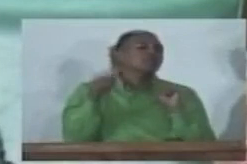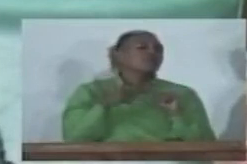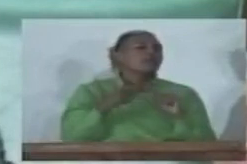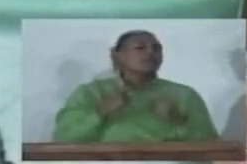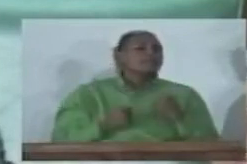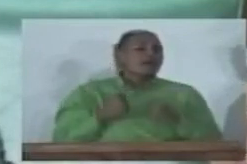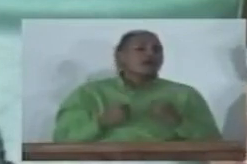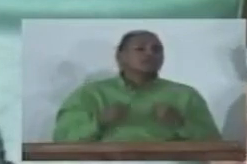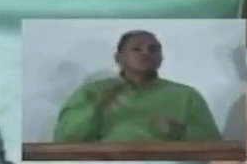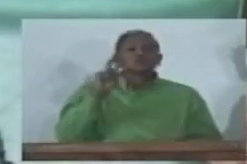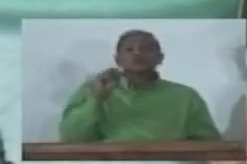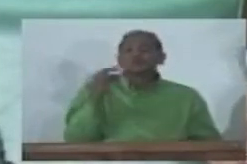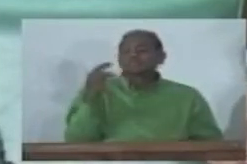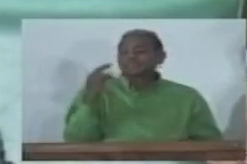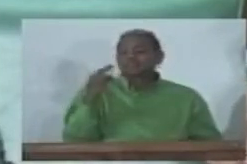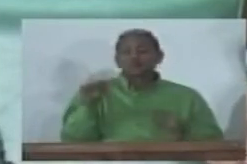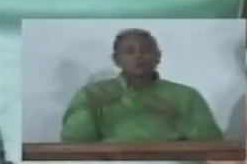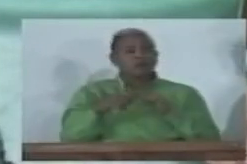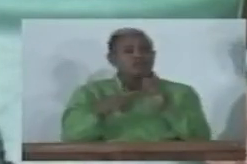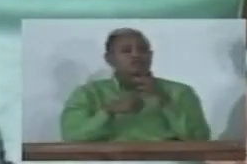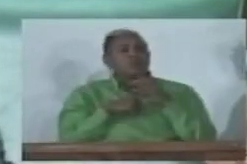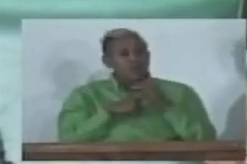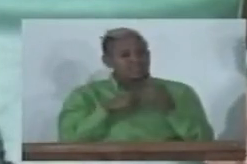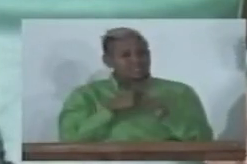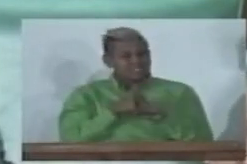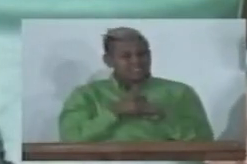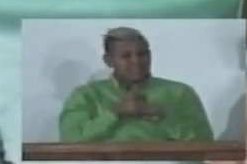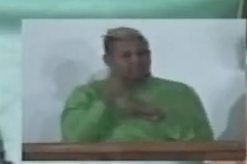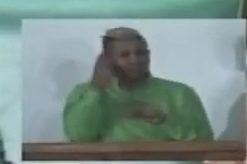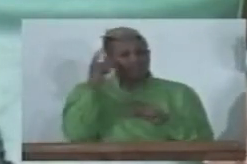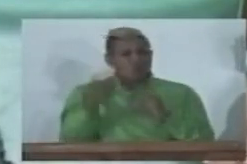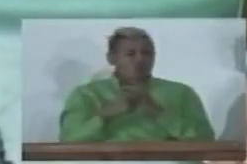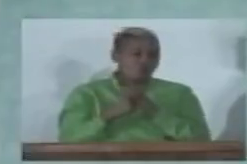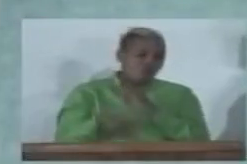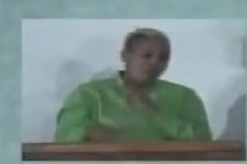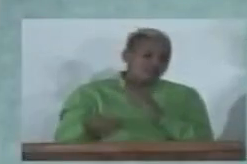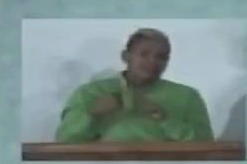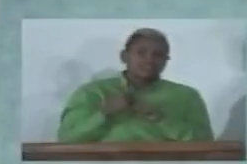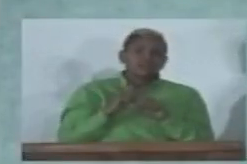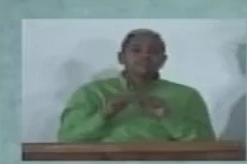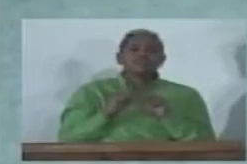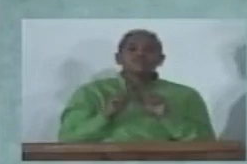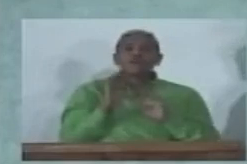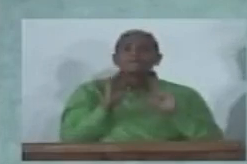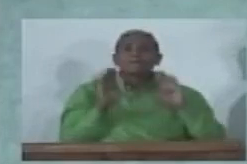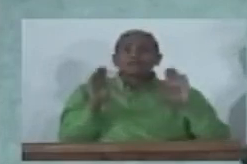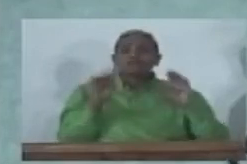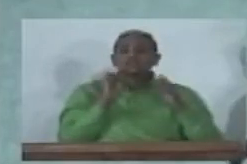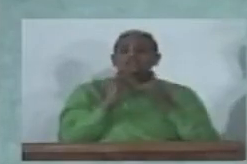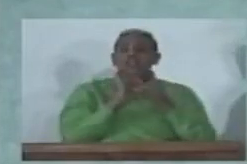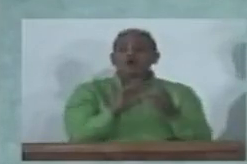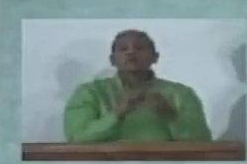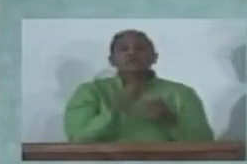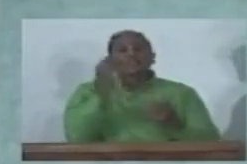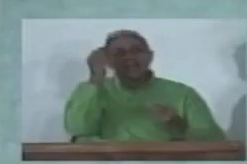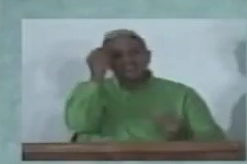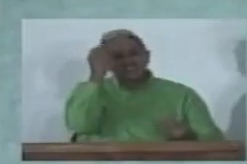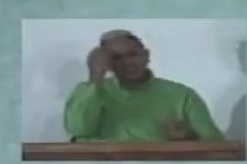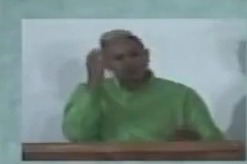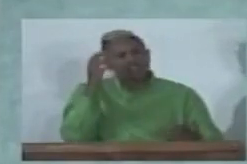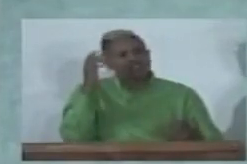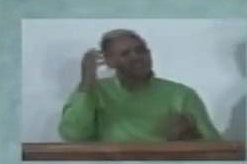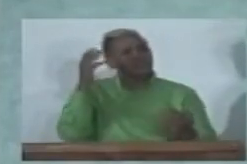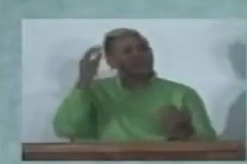March 2017, when a request for qualification of bidders, along with an information memorandum, was